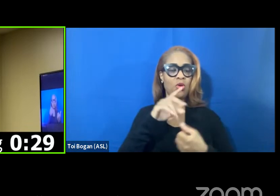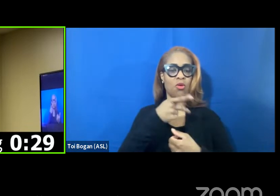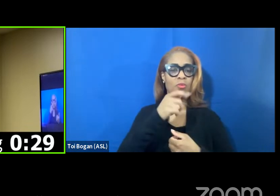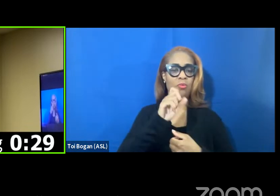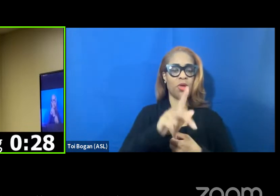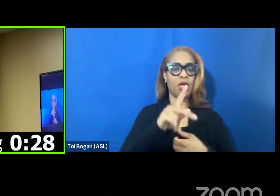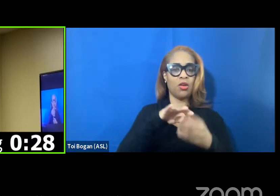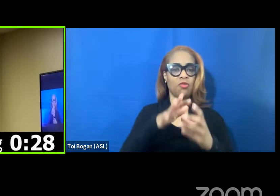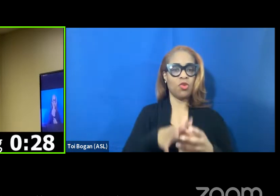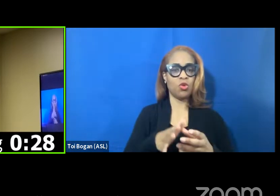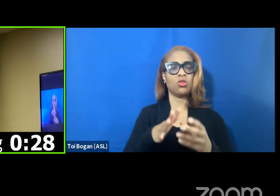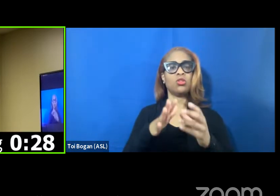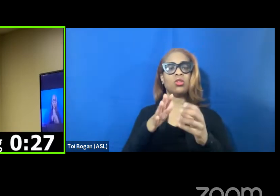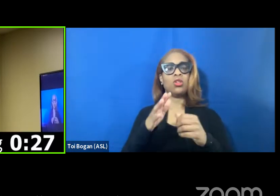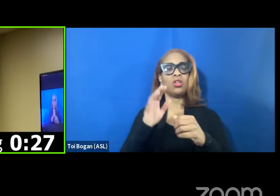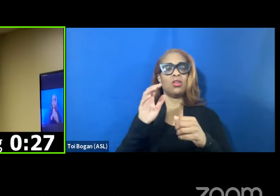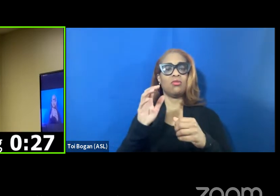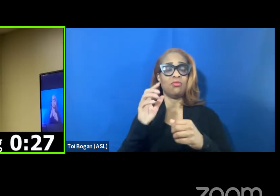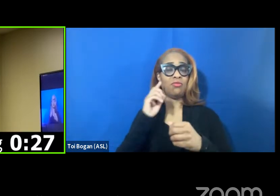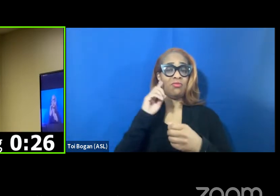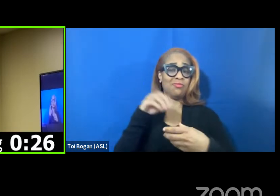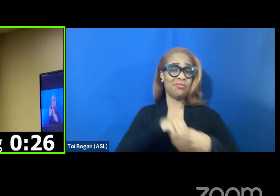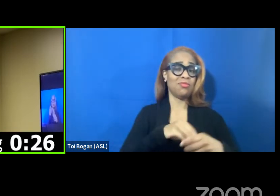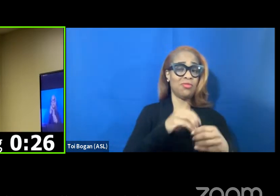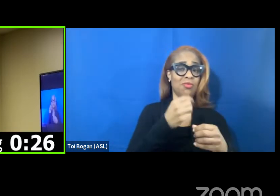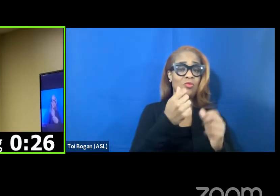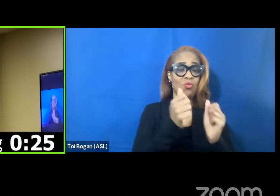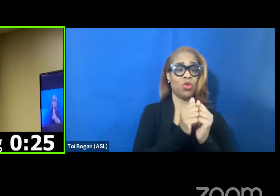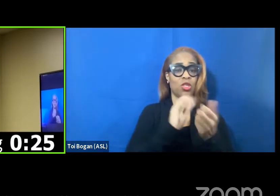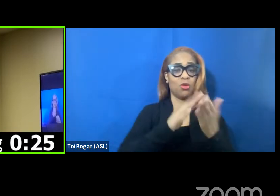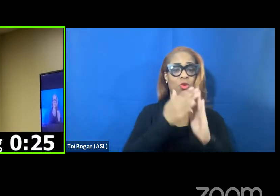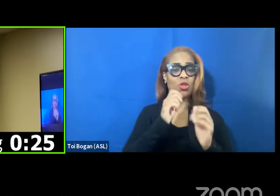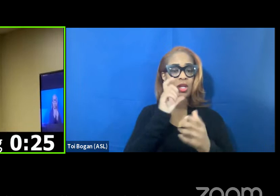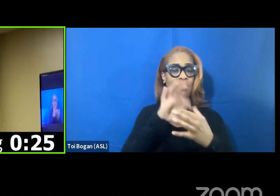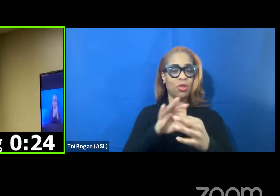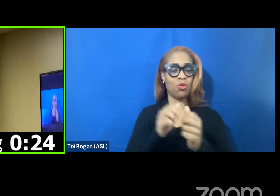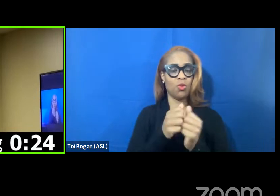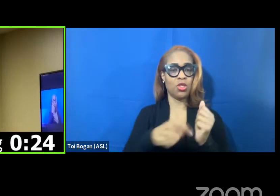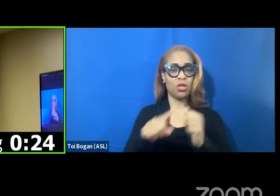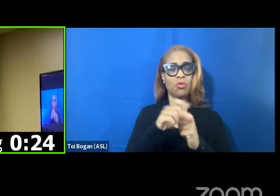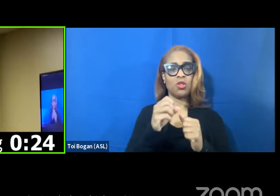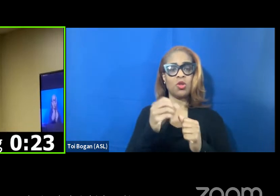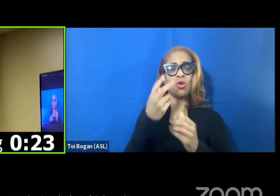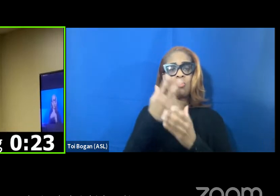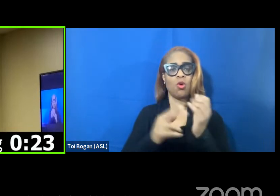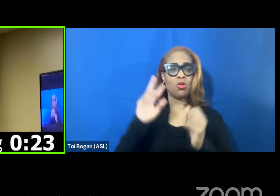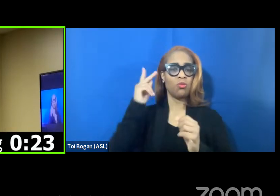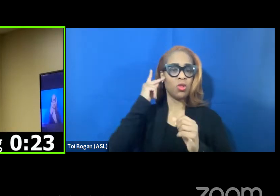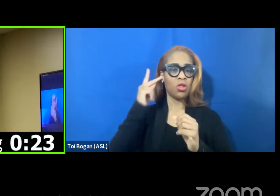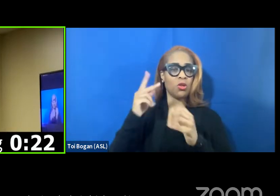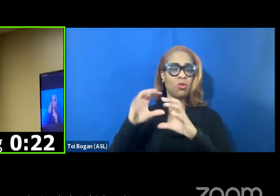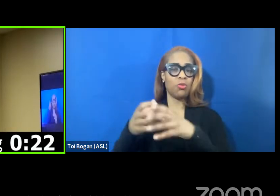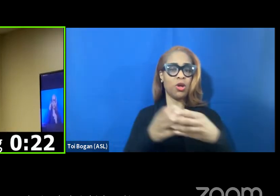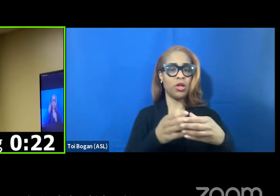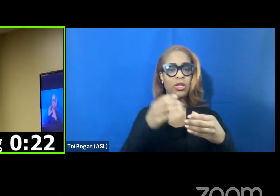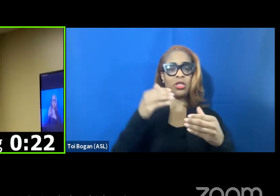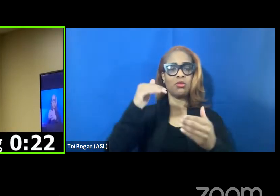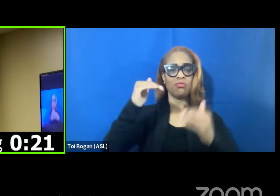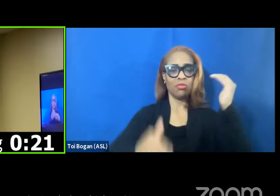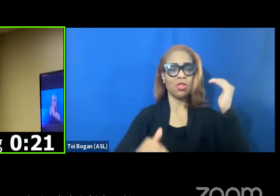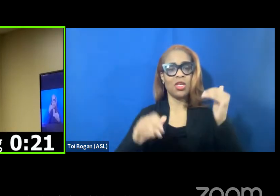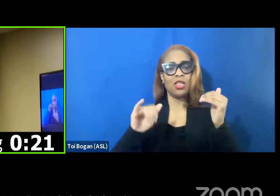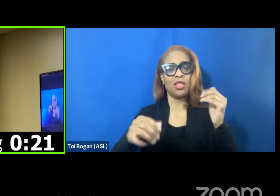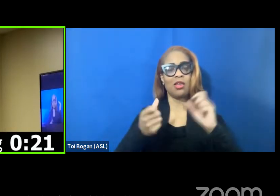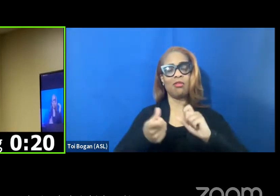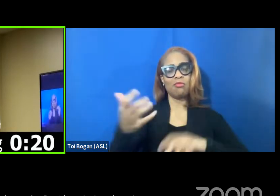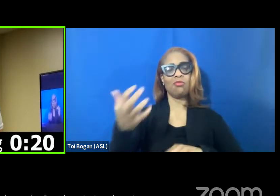one party and with a community they clearly don't belong with you are doing a major disservice to voters of both parties and completely abandoning the sole reason that this commission